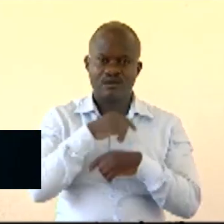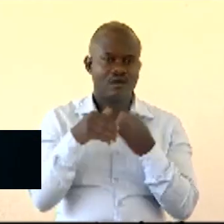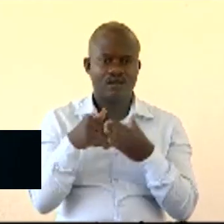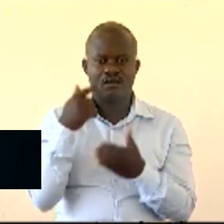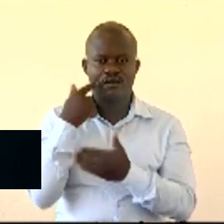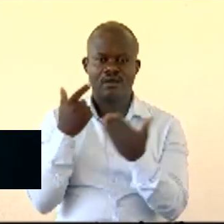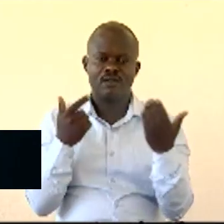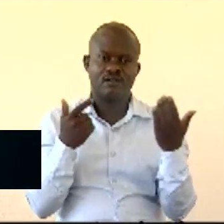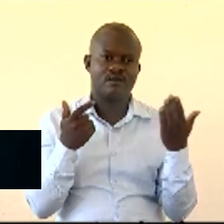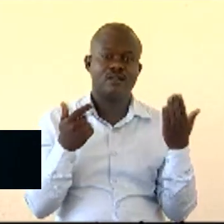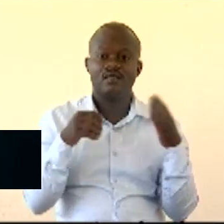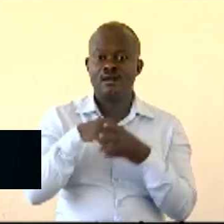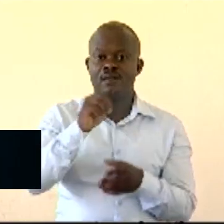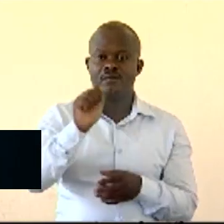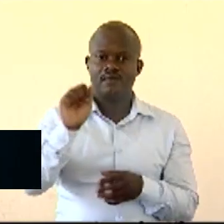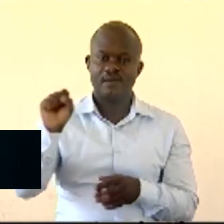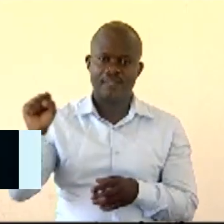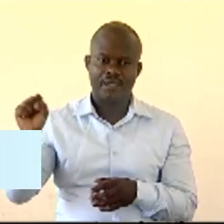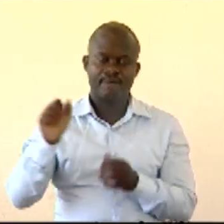mass. So the mass,